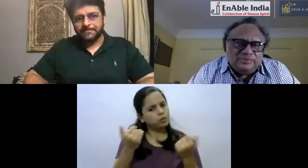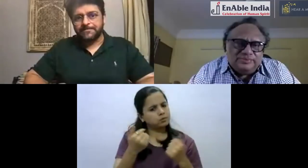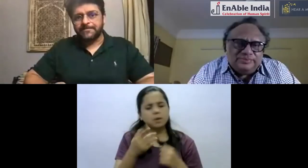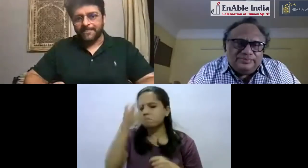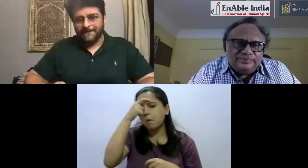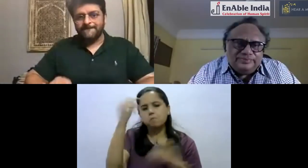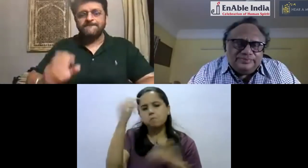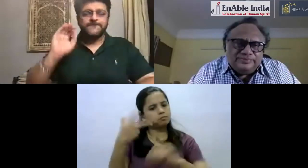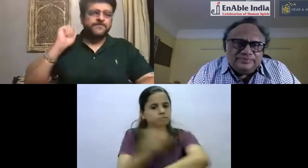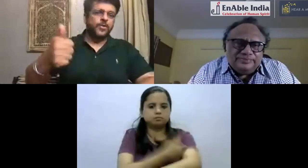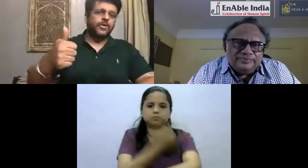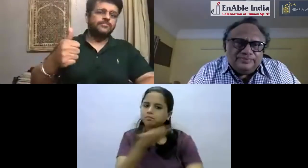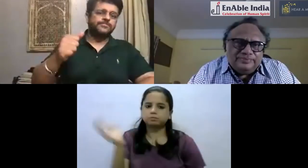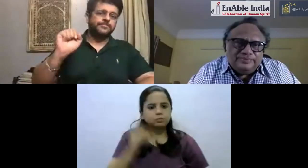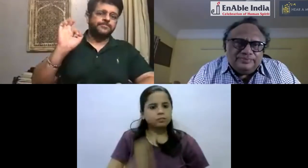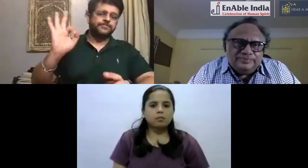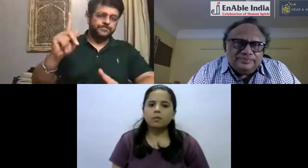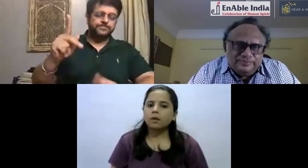problem.